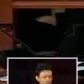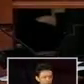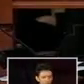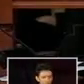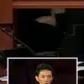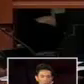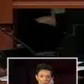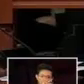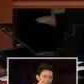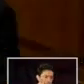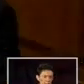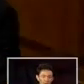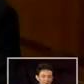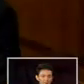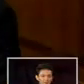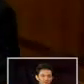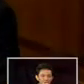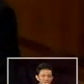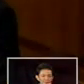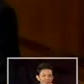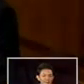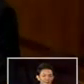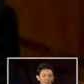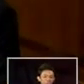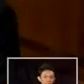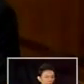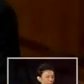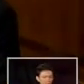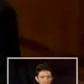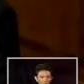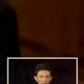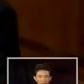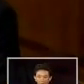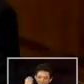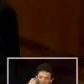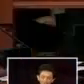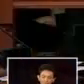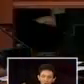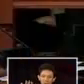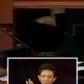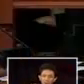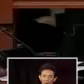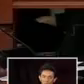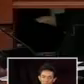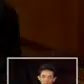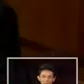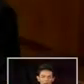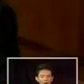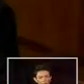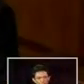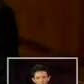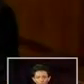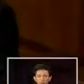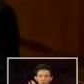napakalaki that that be a violation of república 1405 yes your honor i'll stop there yes definitely yes